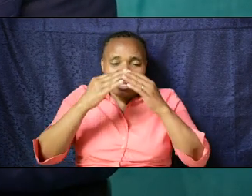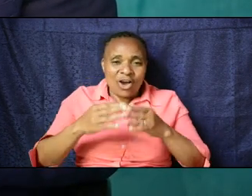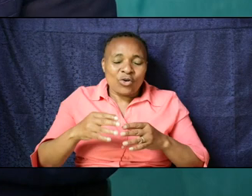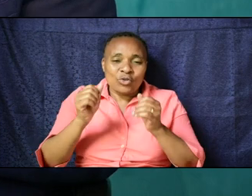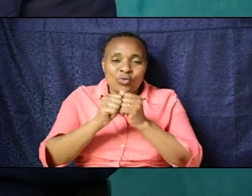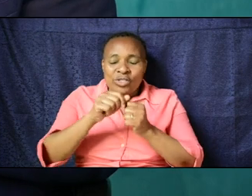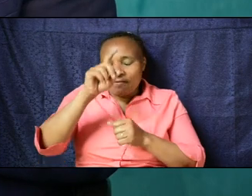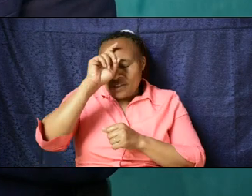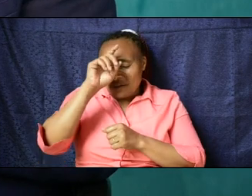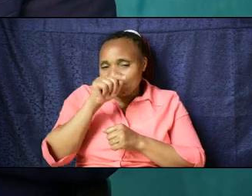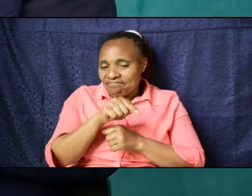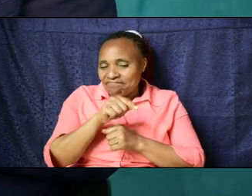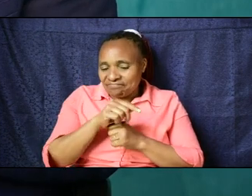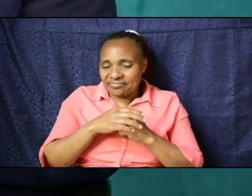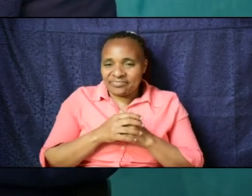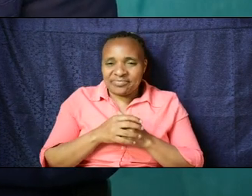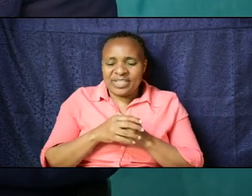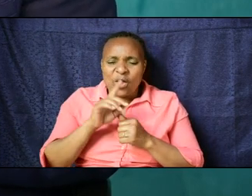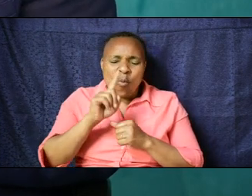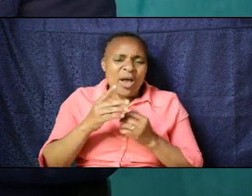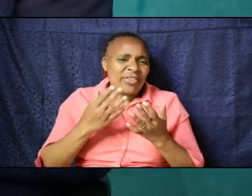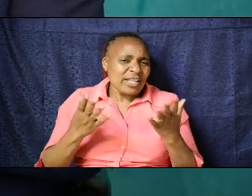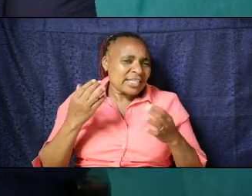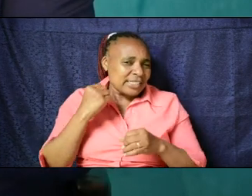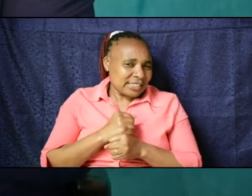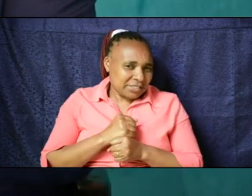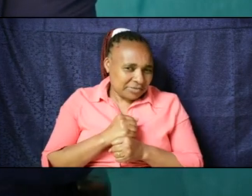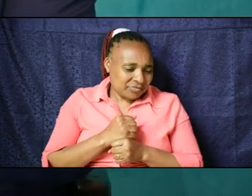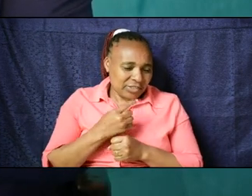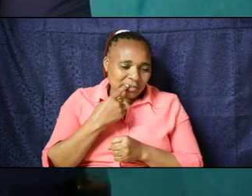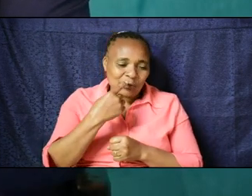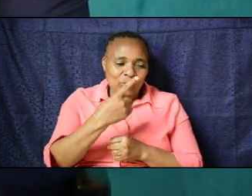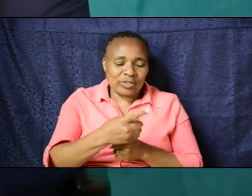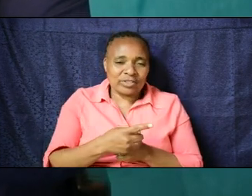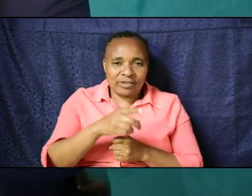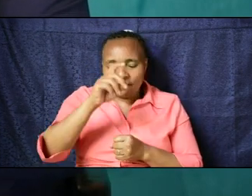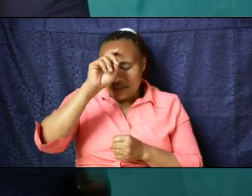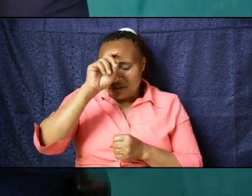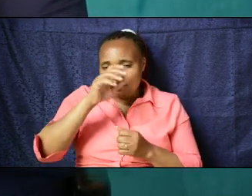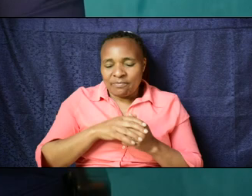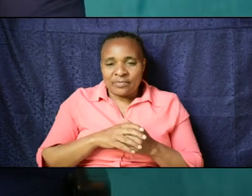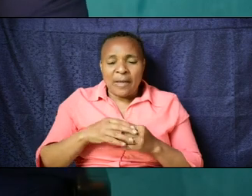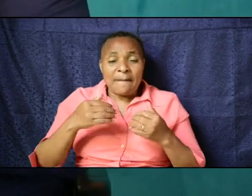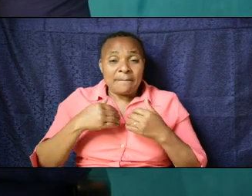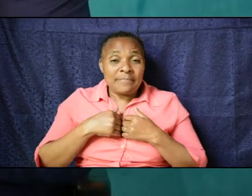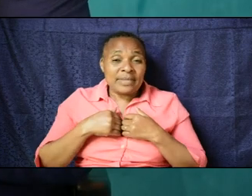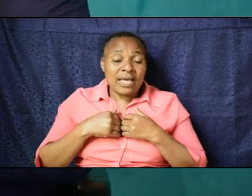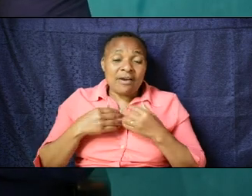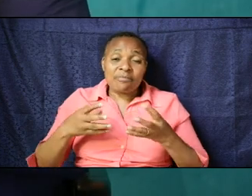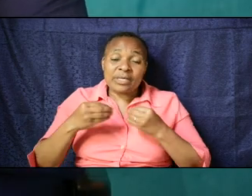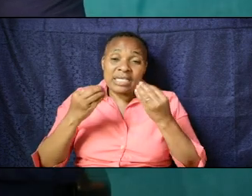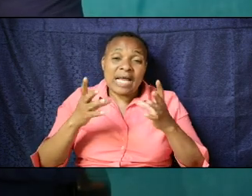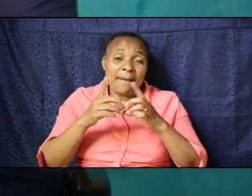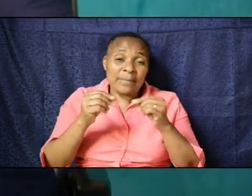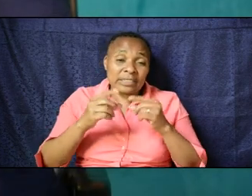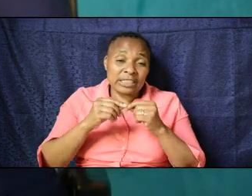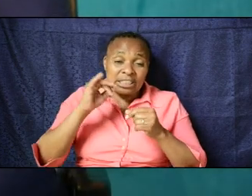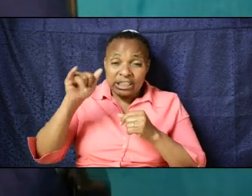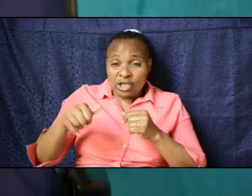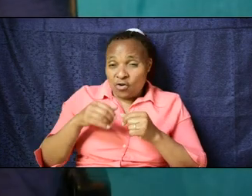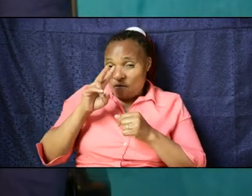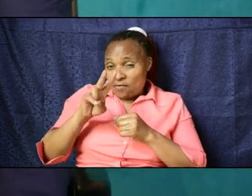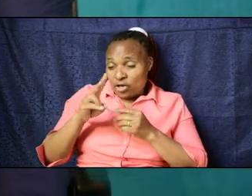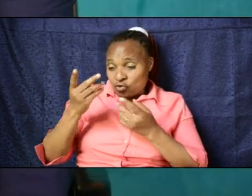with the Pharaoh, this one thing he did. When he told the Pharaoh, like, I've been given a message by Jehovah to